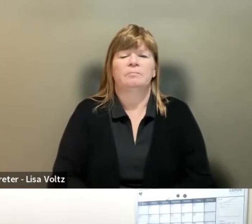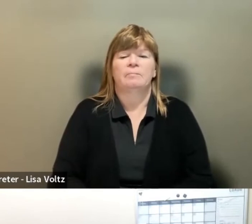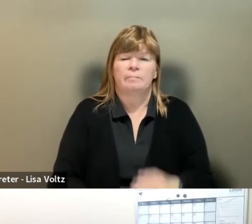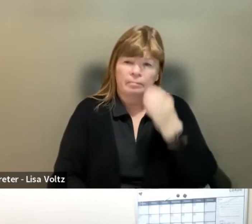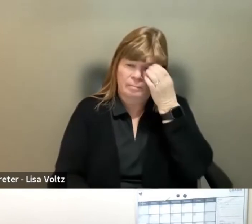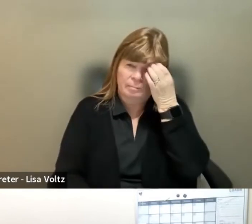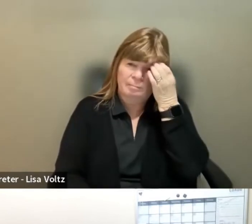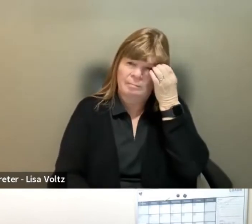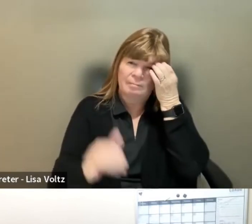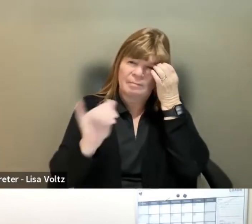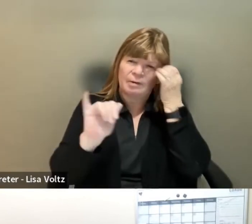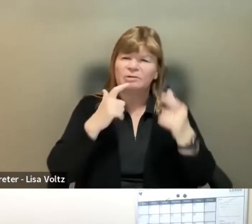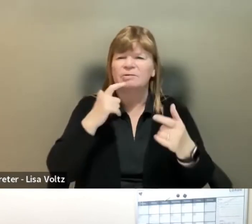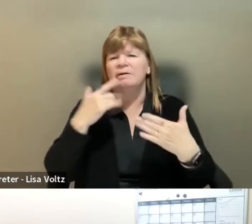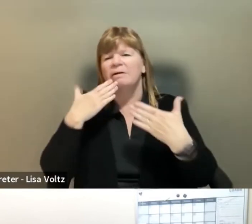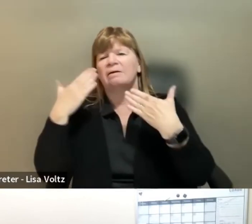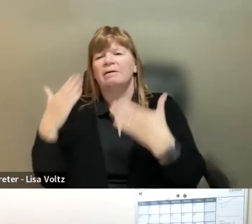want to give a shout out to